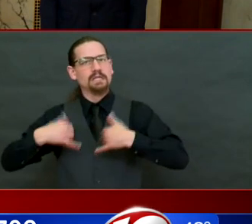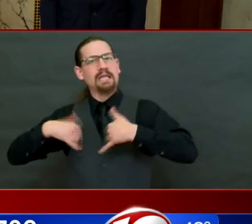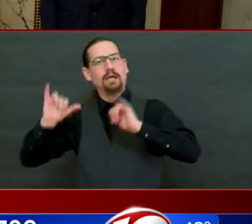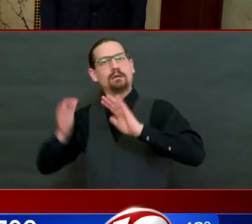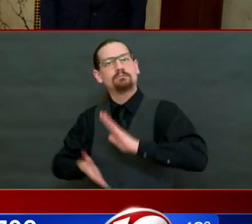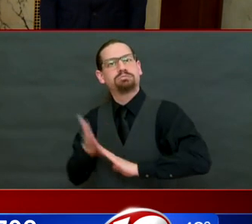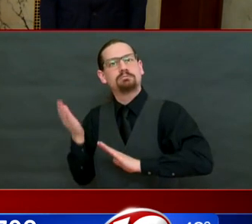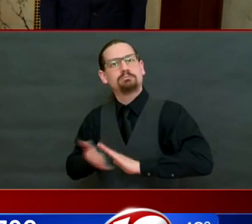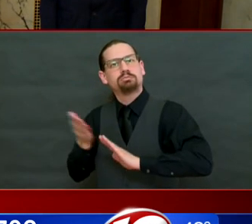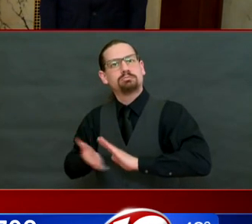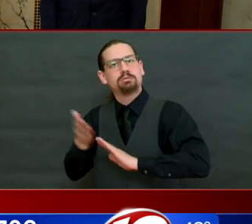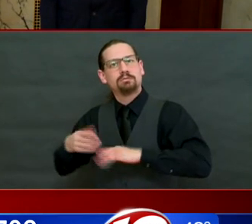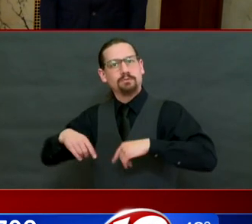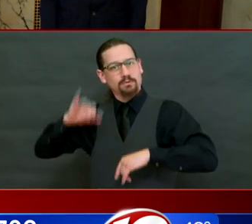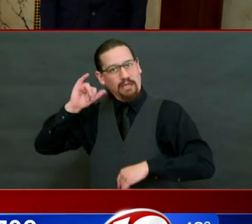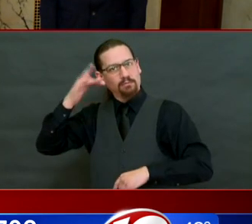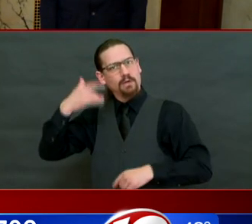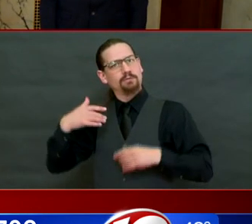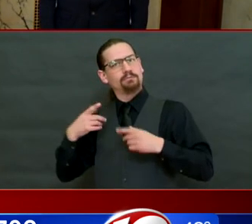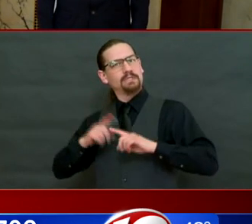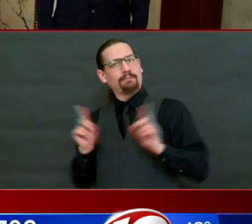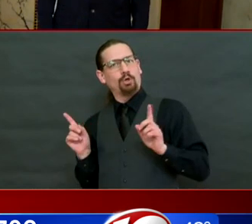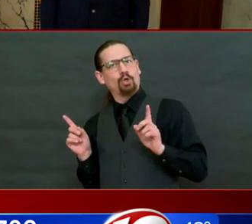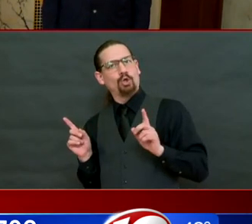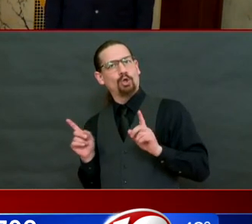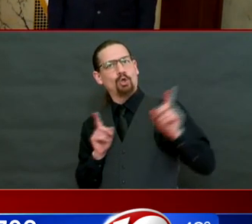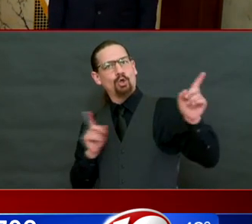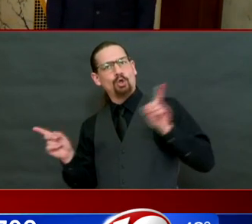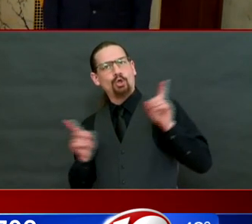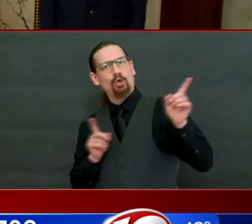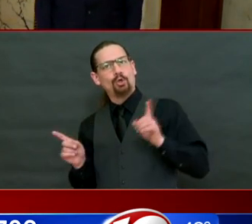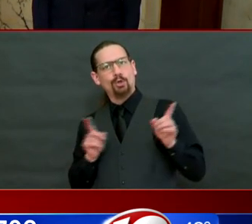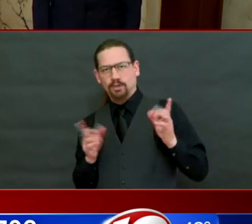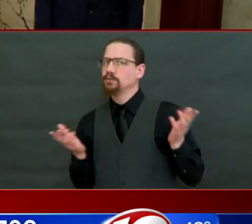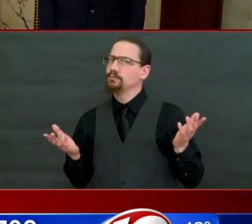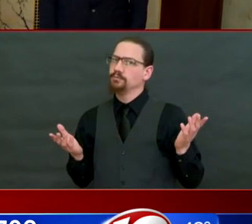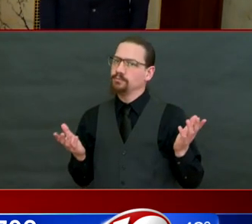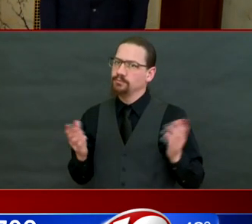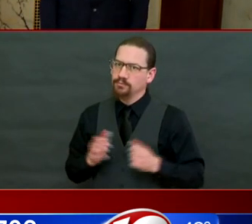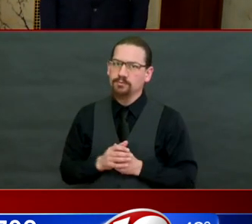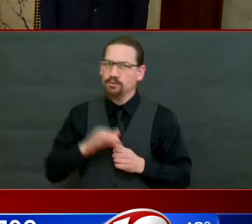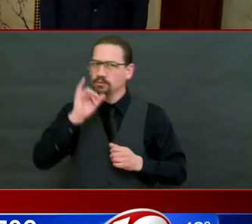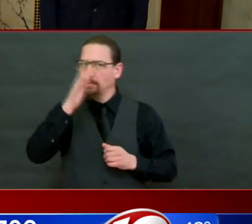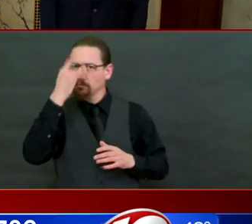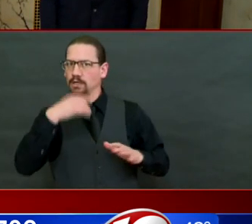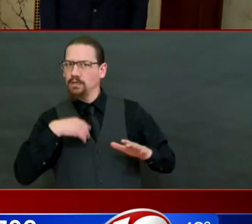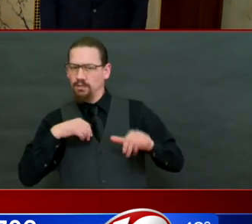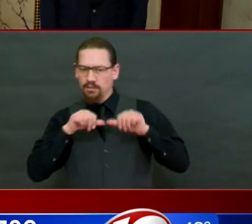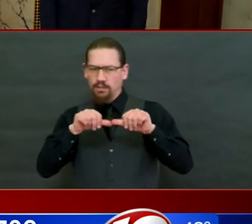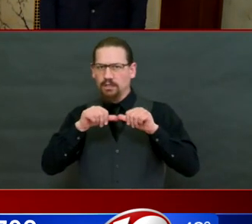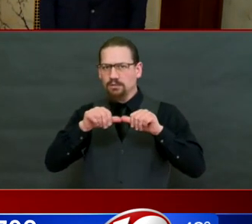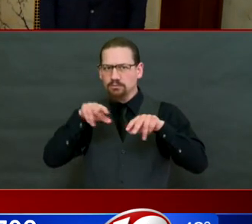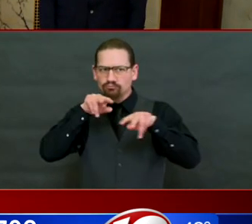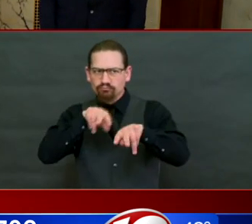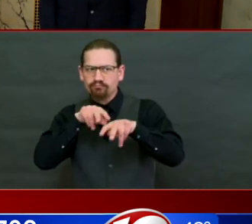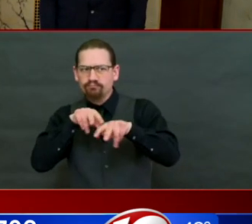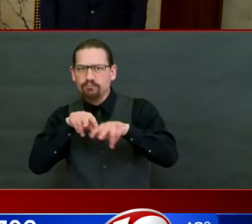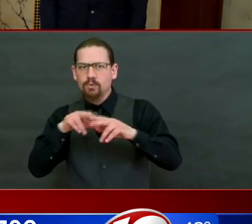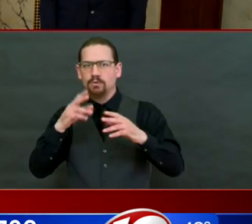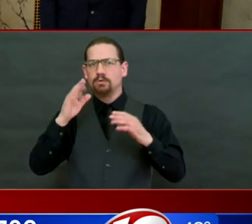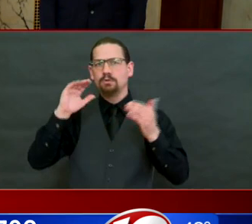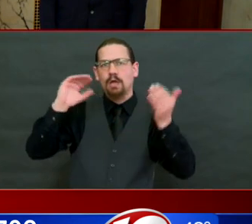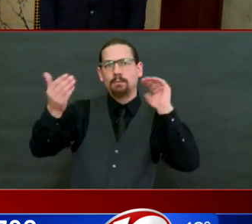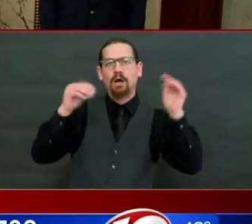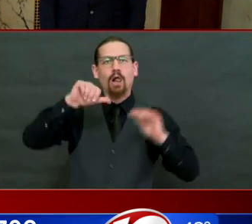is in a good place, better than most states, and getting better every day. Contact tracing is in a